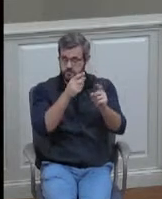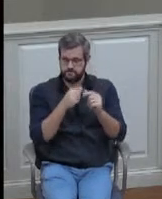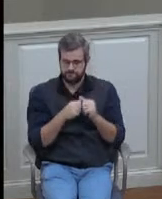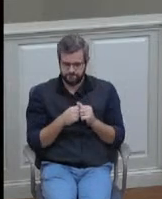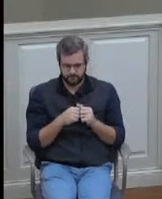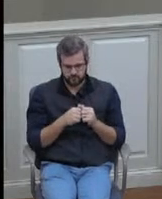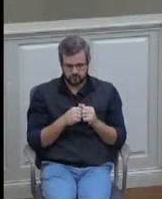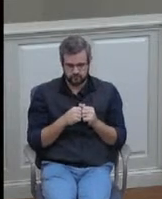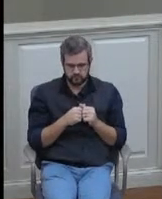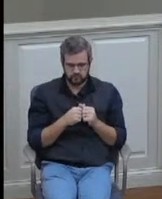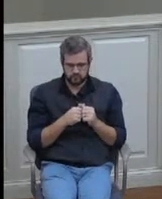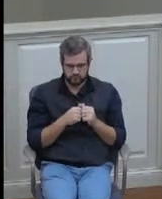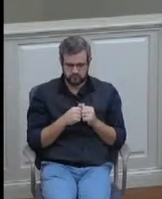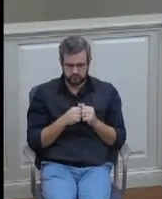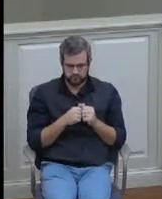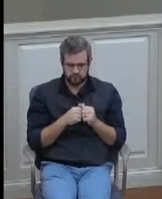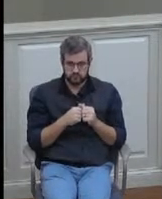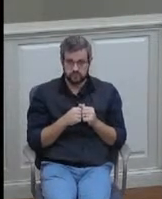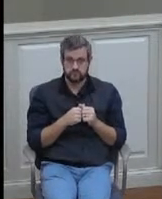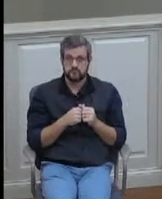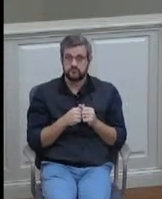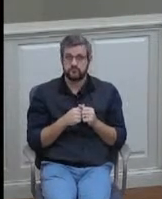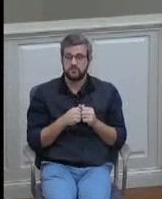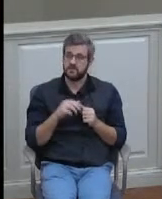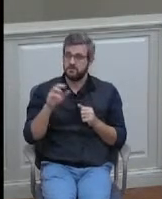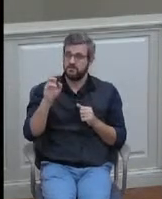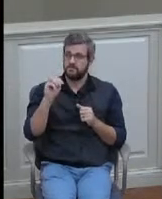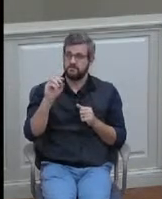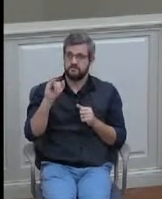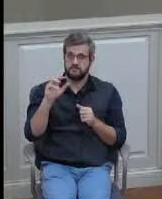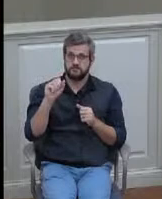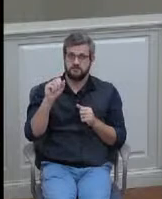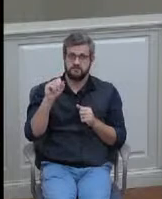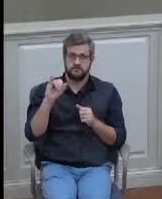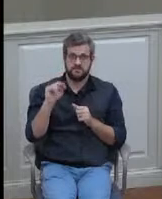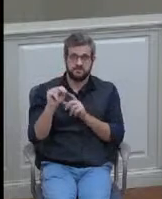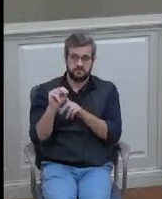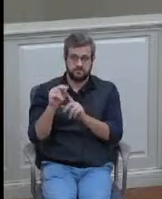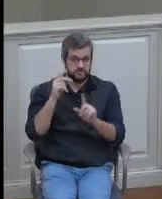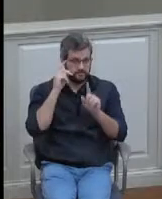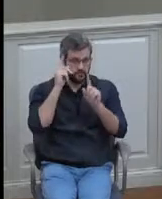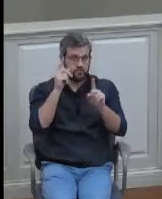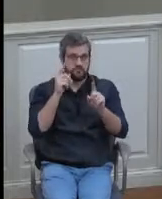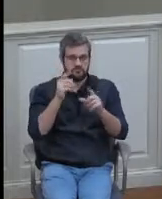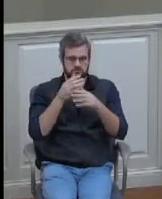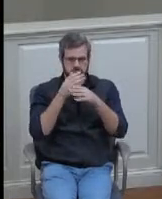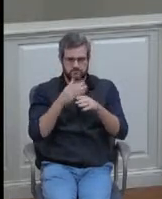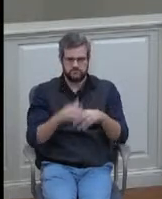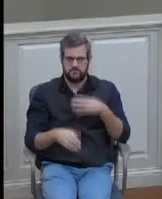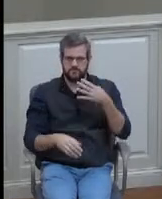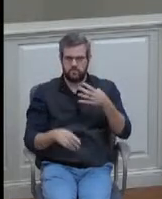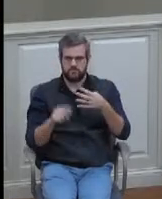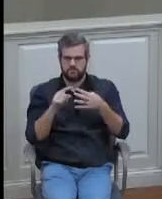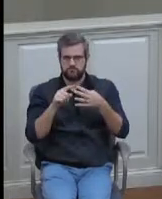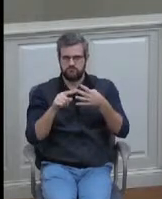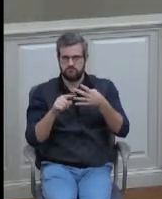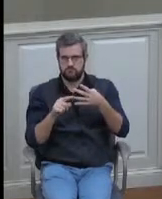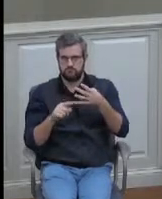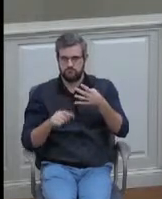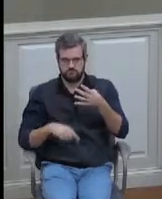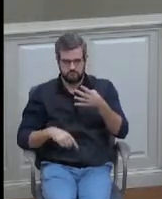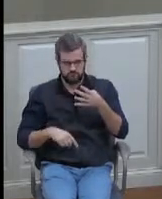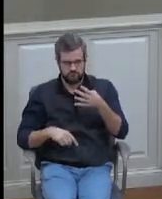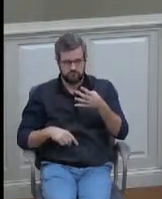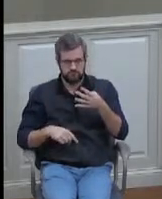And when I take a look at the mission, it's really broken into about 4 different parts. And I